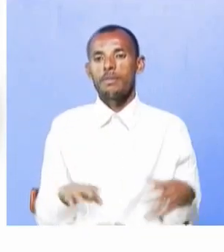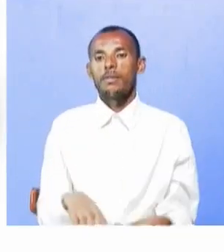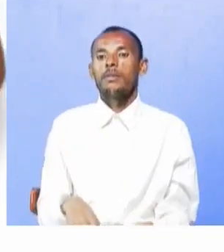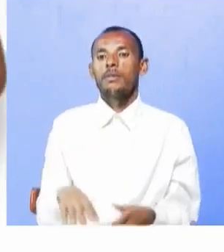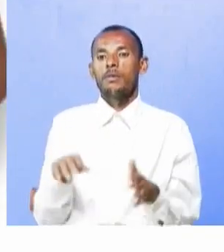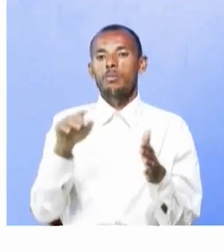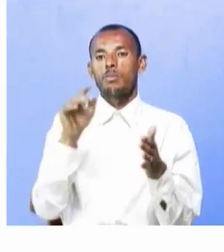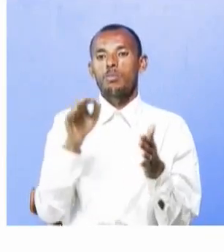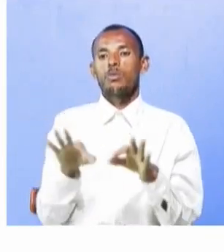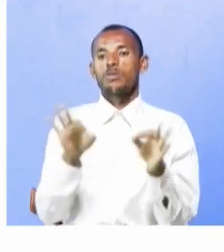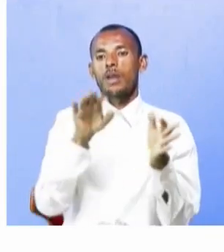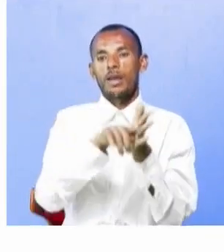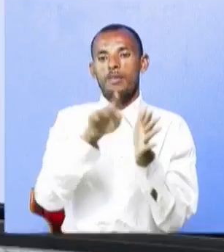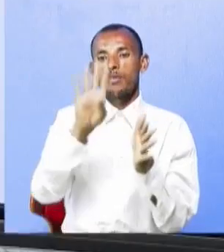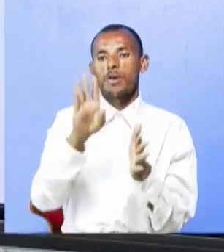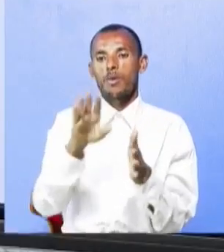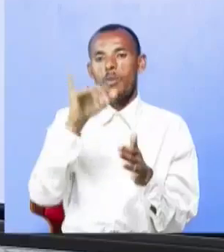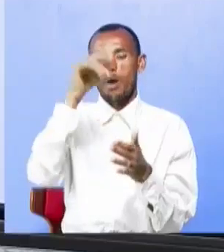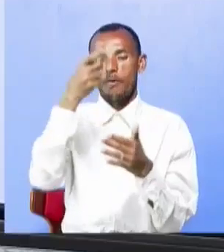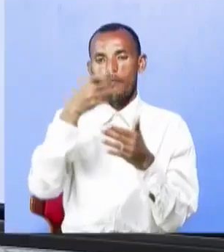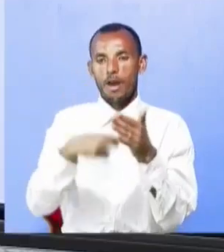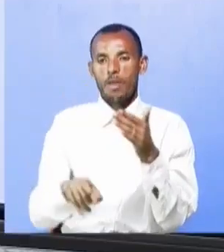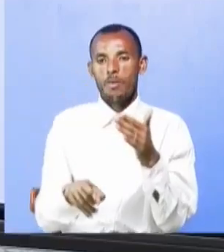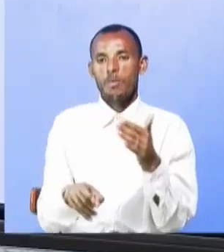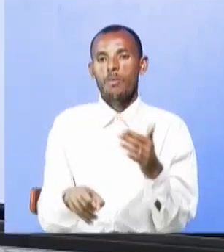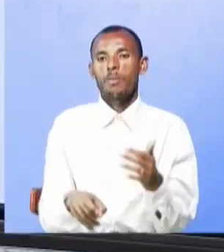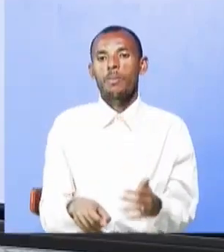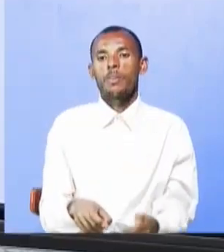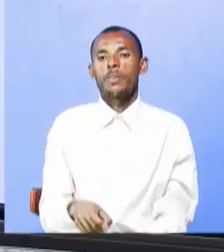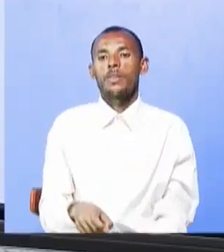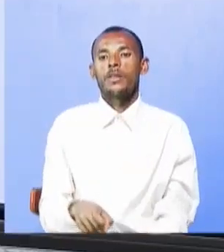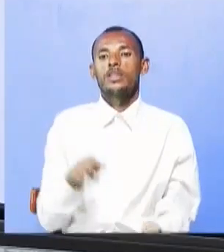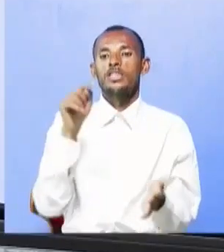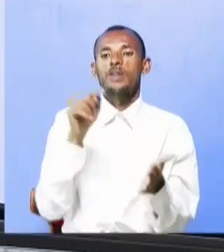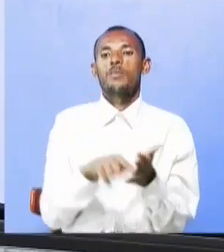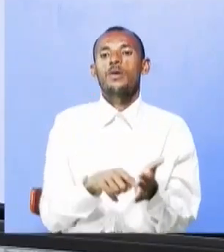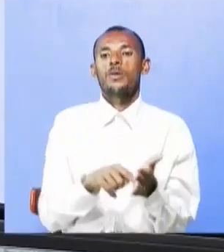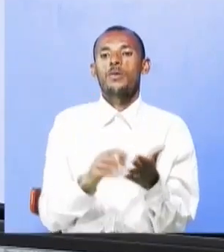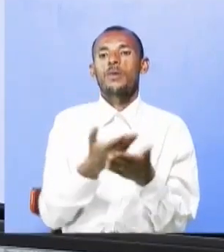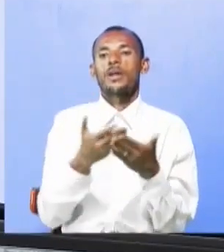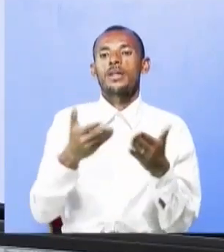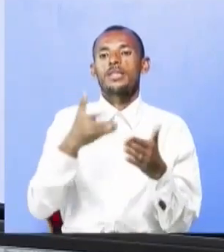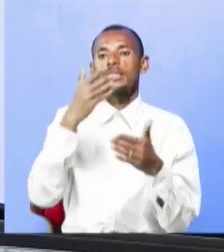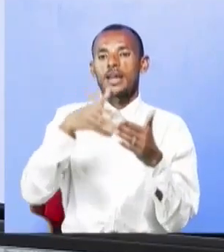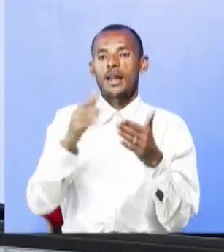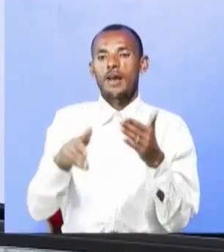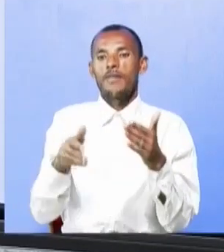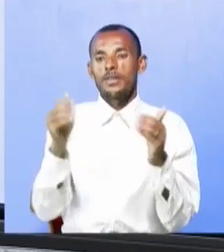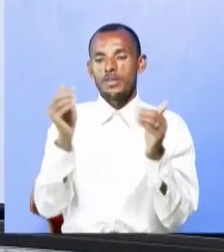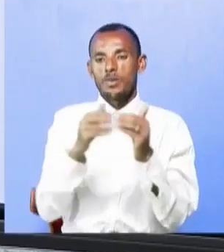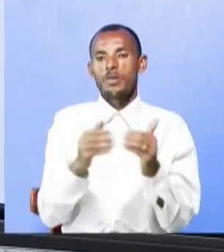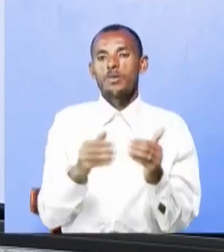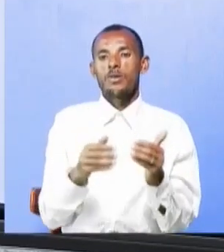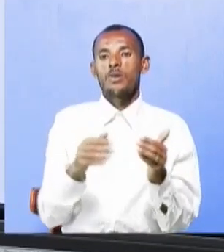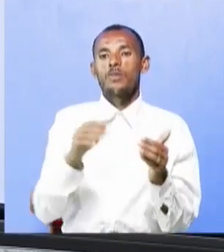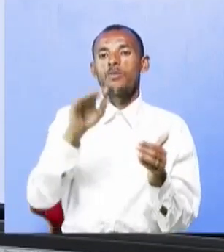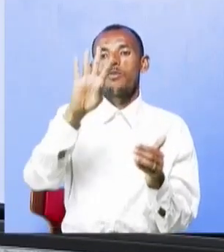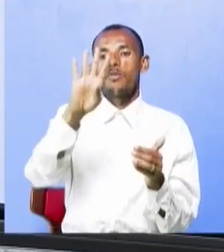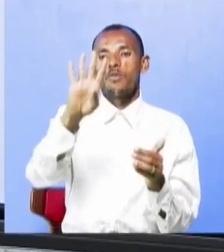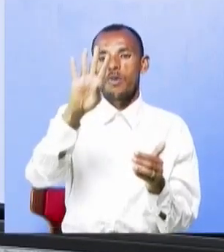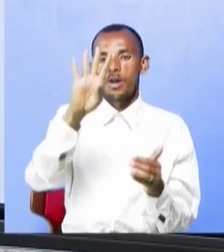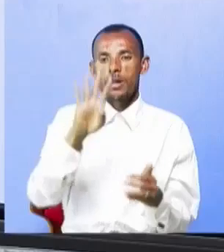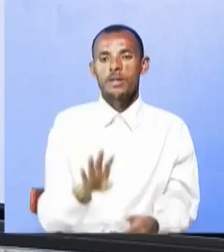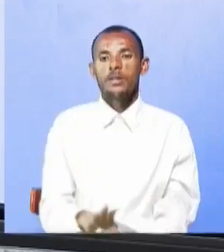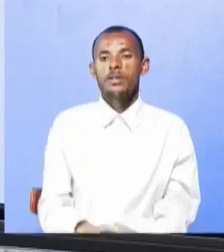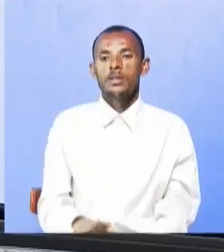4. And the y value, or the point where the graph crosses the y-axis, is at 4.